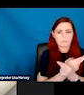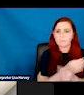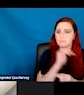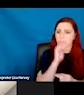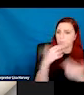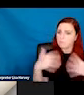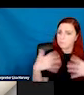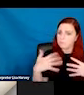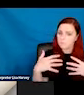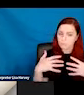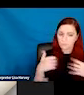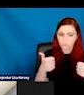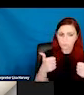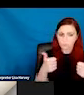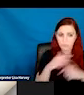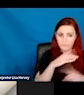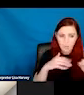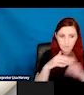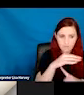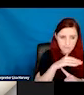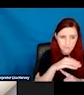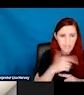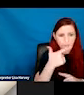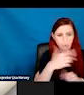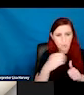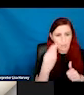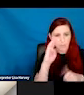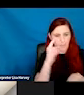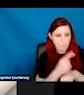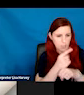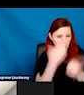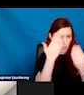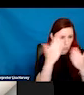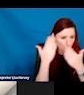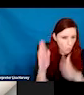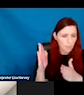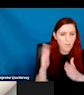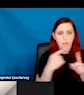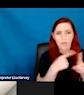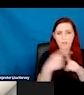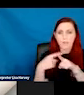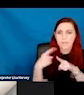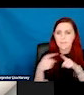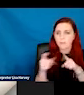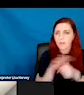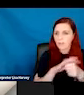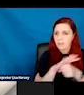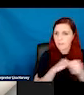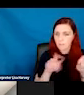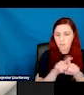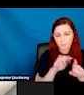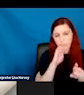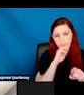convivial environment. And just 2 other illustrations just showing breakups of areas which make it much more